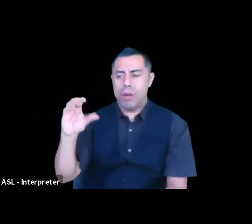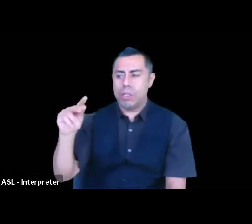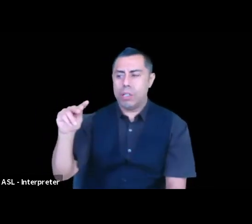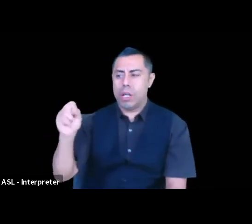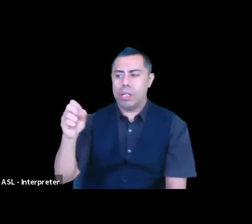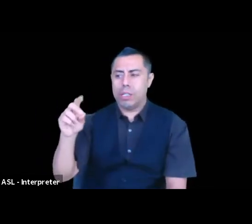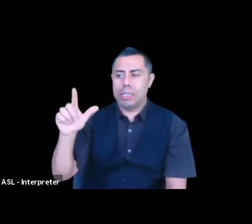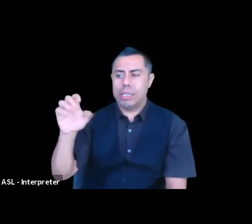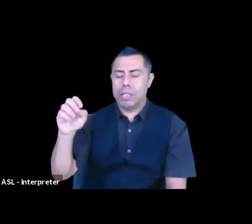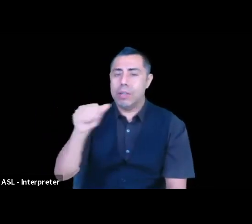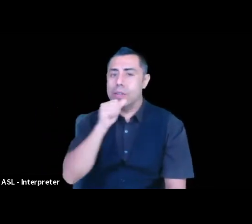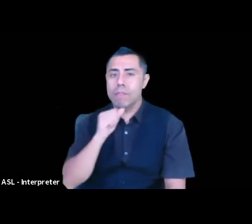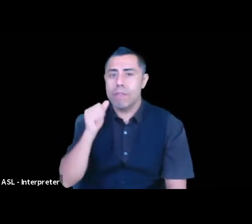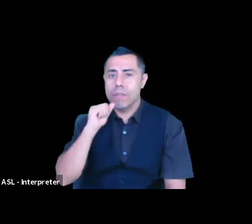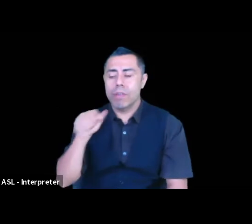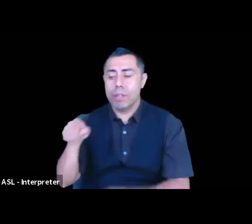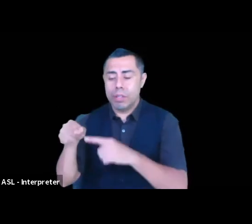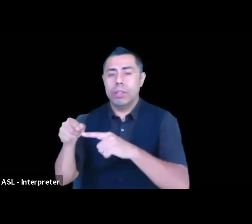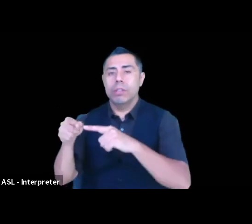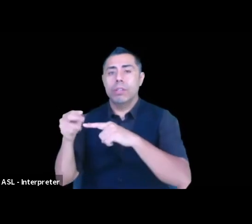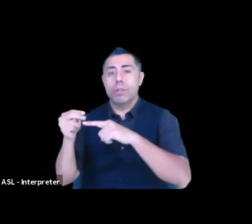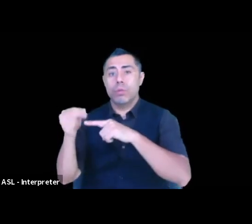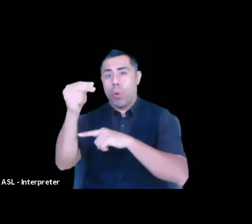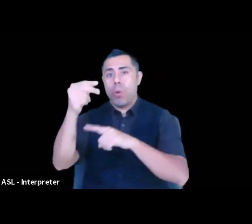and north of Mesa, Arizona.